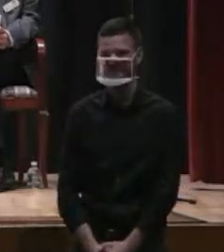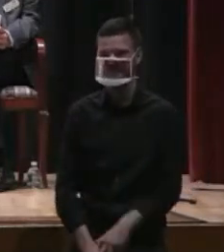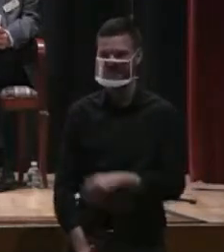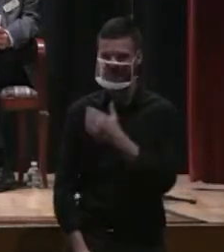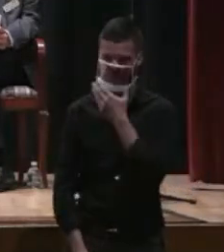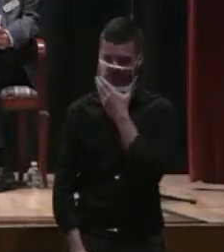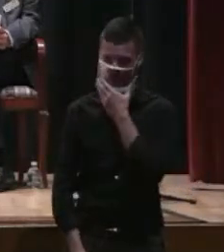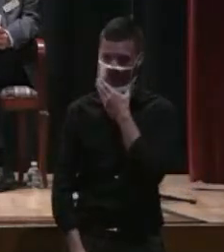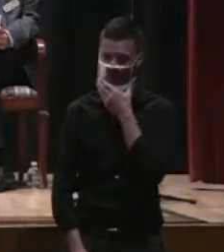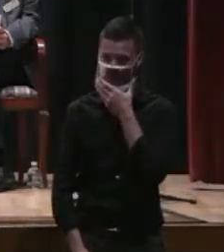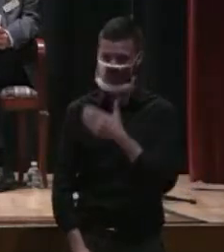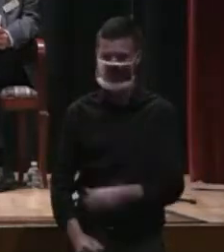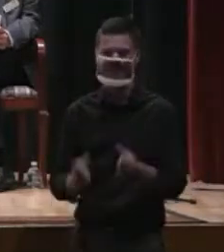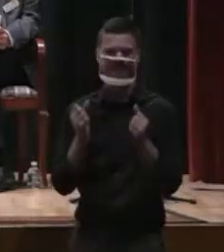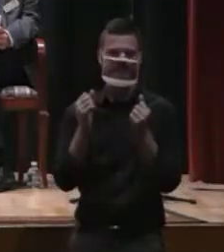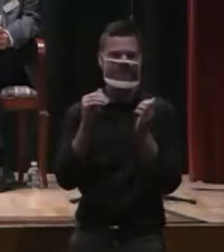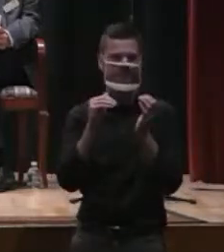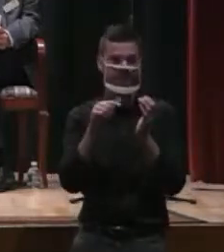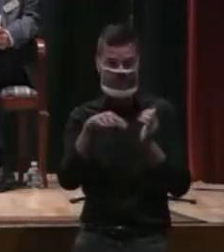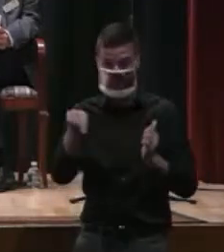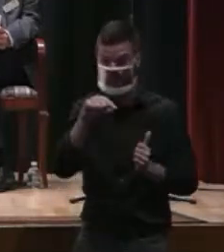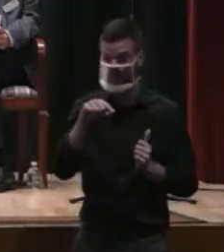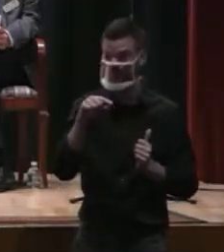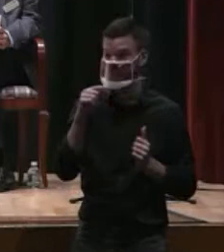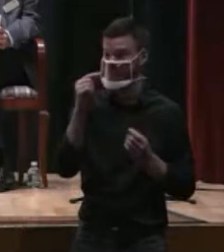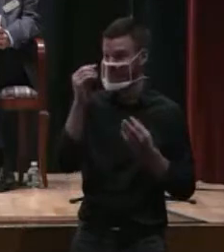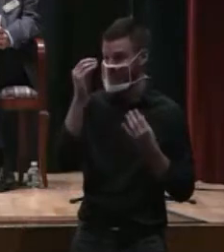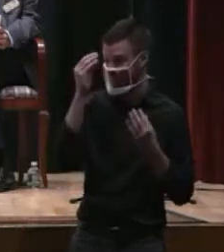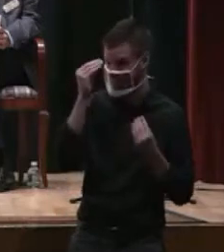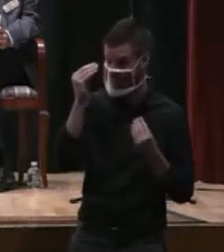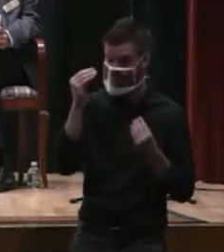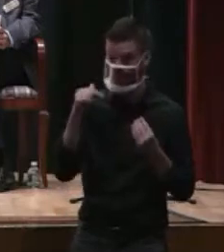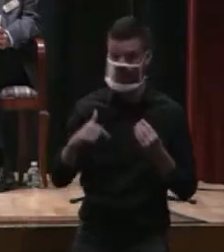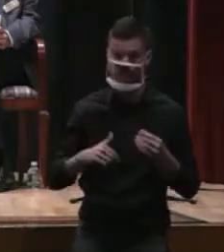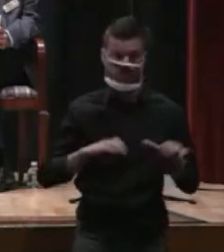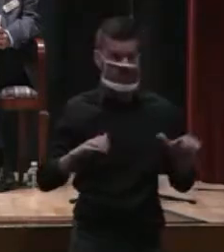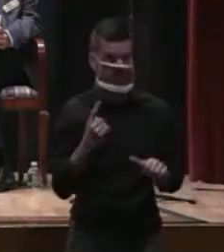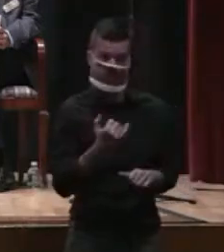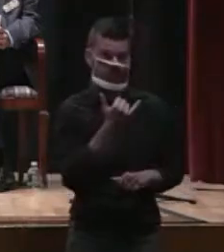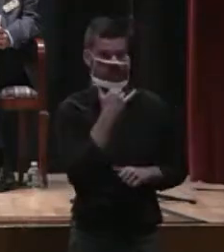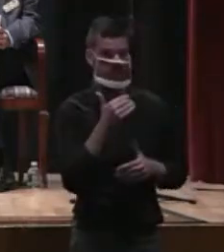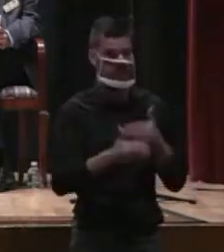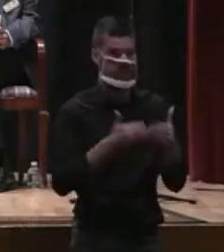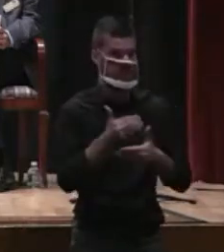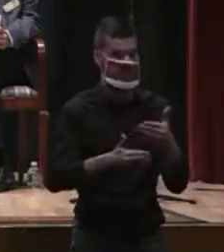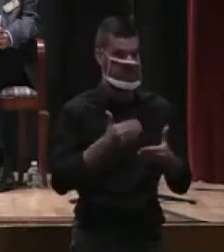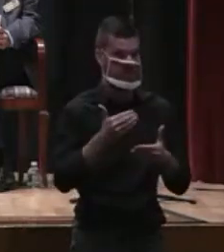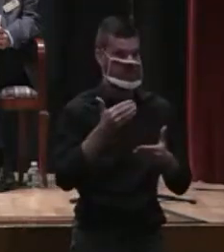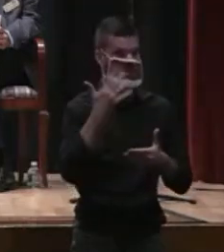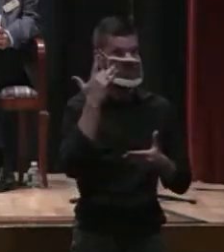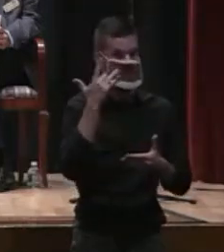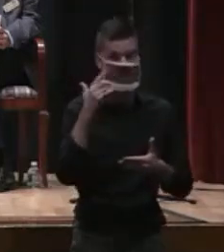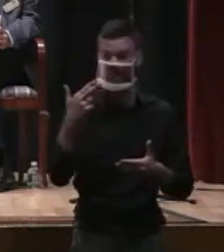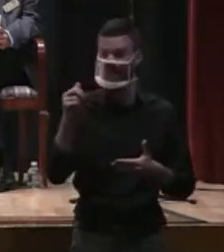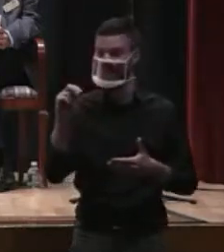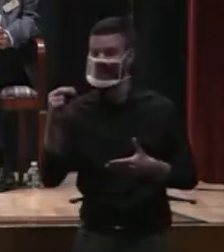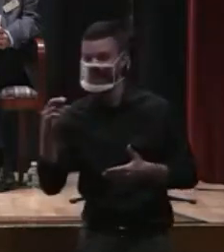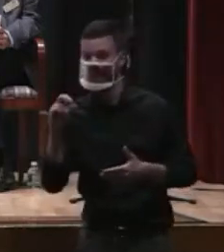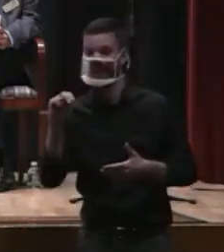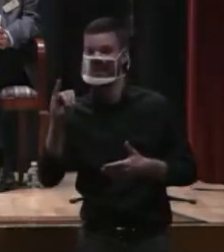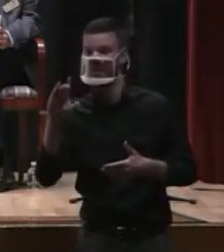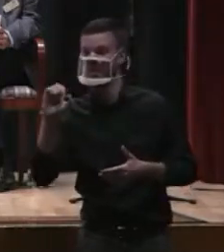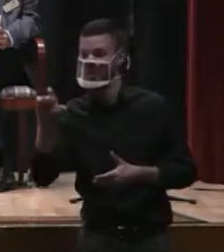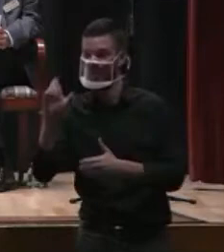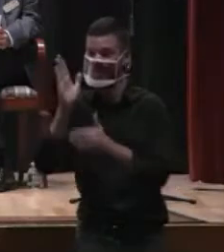How many times did you think that you must have been doing something wrong because Hannah Clark and Nicole Fleming finished their test